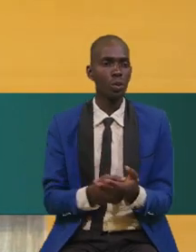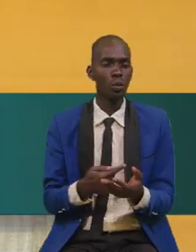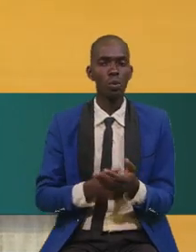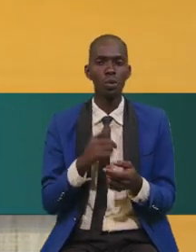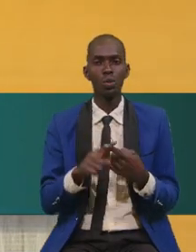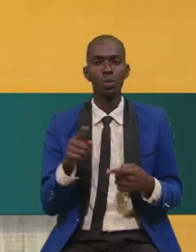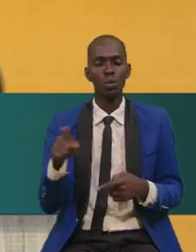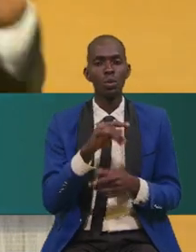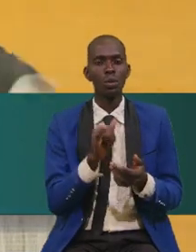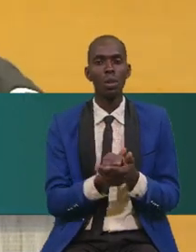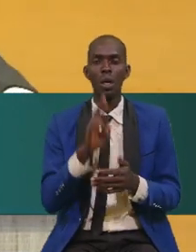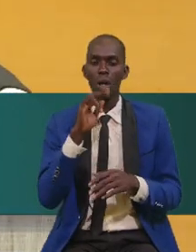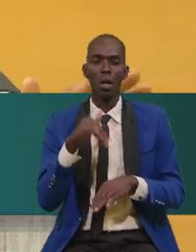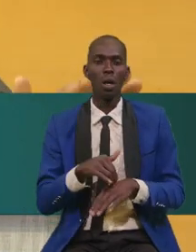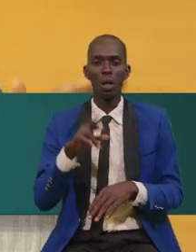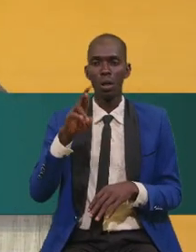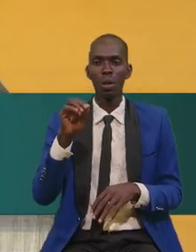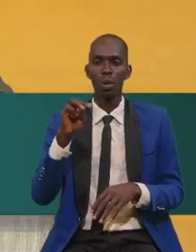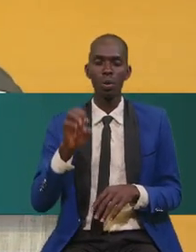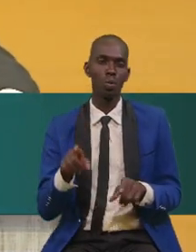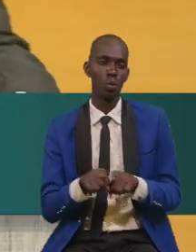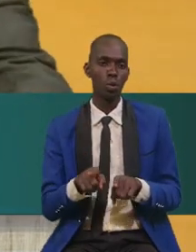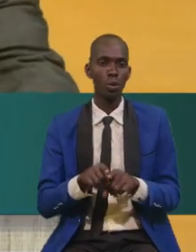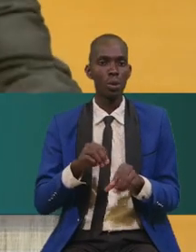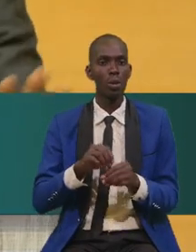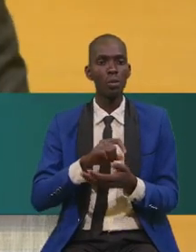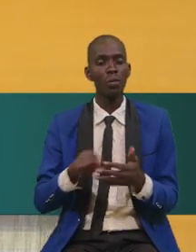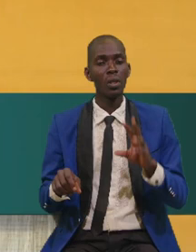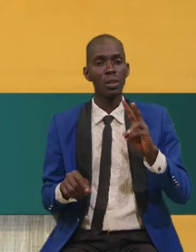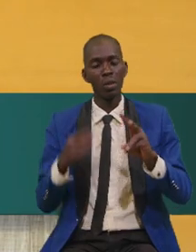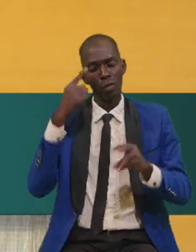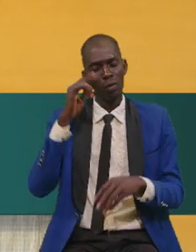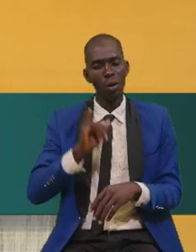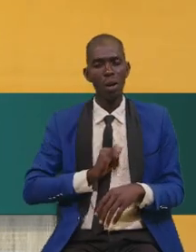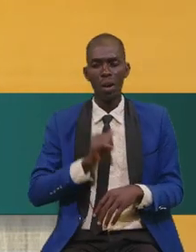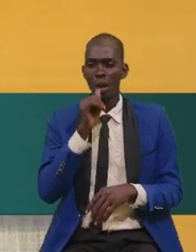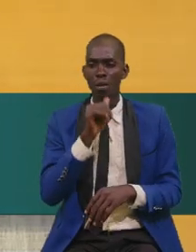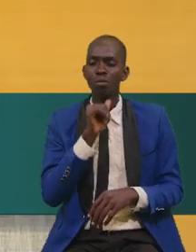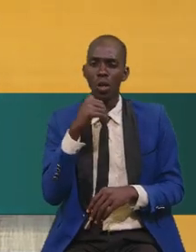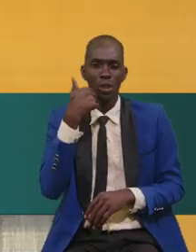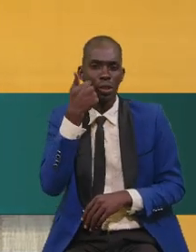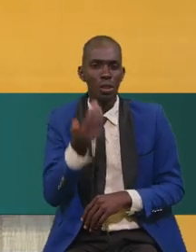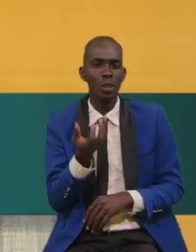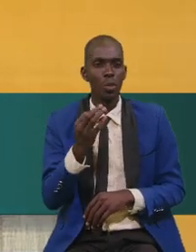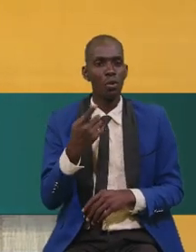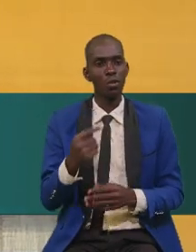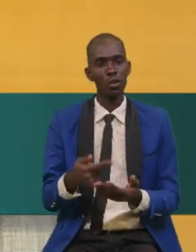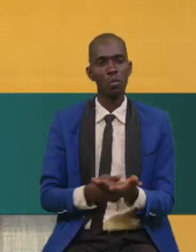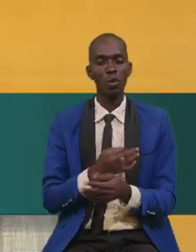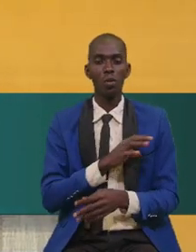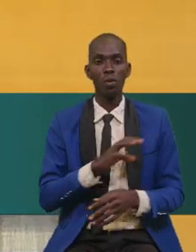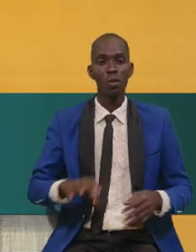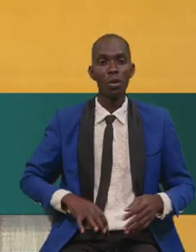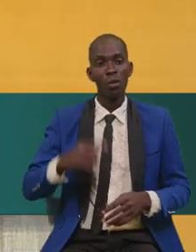also. And then in verse 16, say, for I'm not ashamed of the gospel of Christ, for it is the power